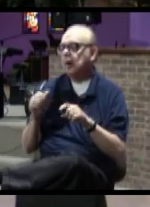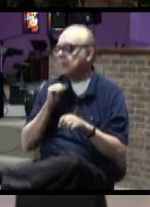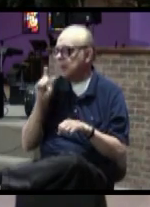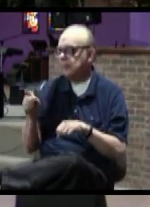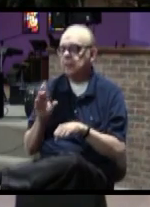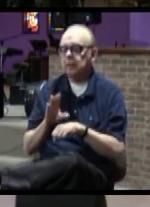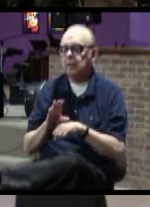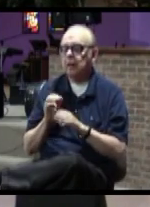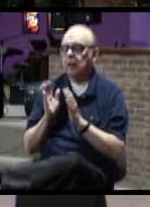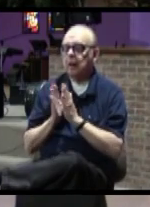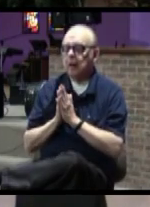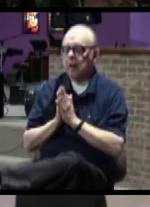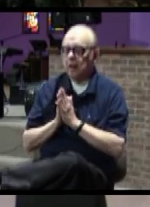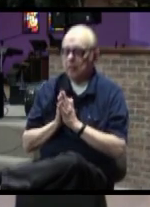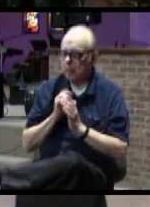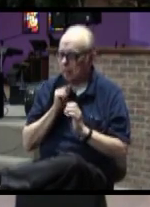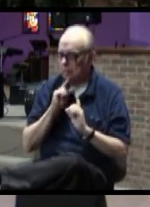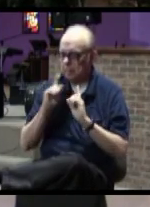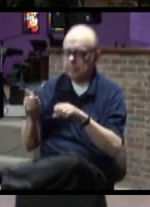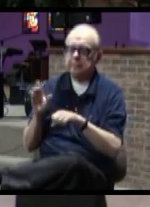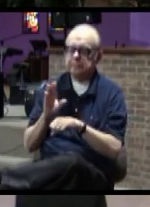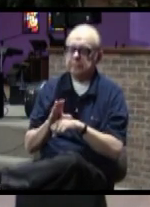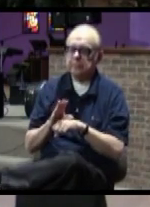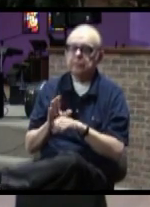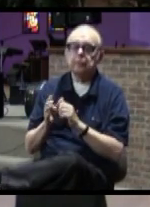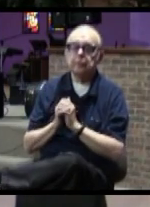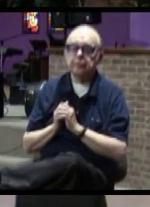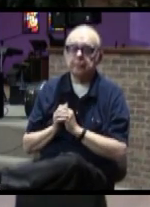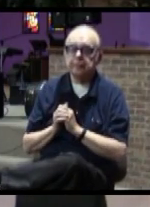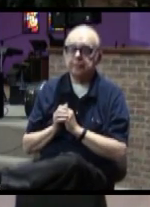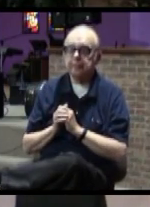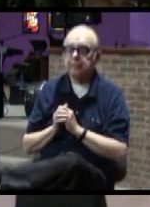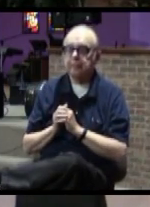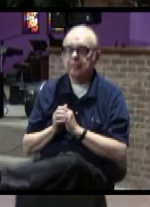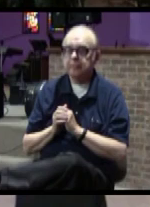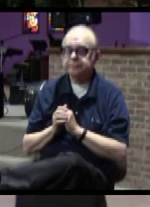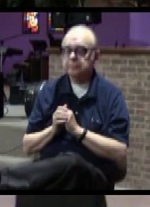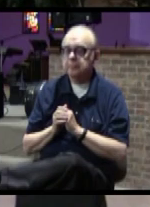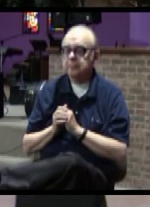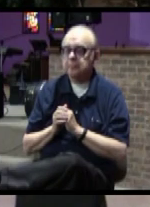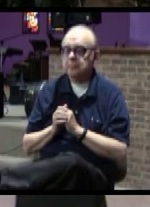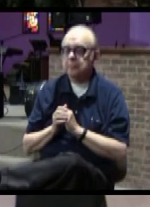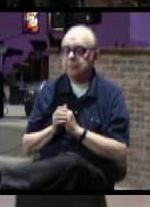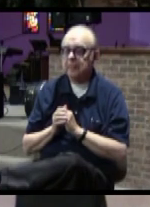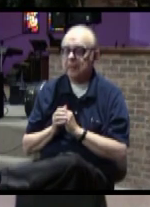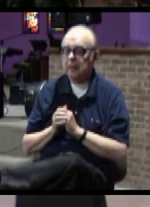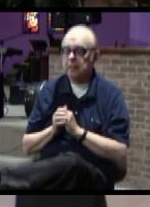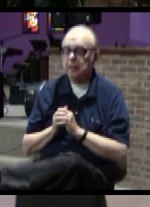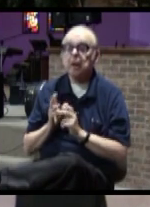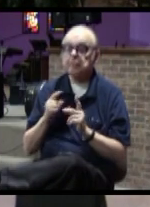my word. I do not have to come to church to pray. I do not have to come to church to worship.